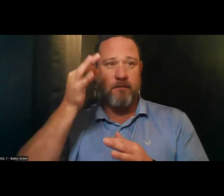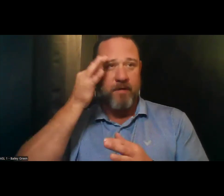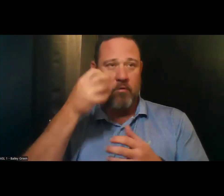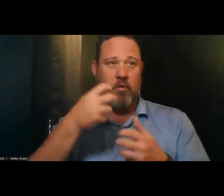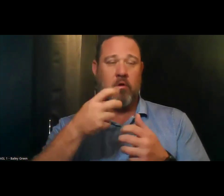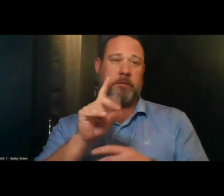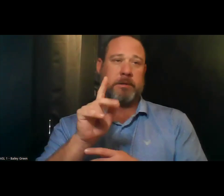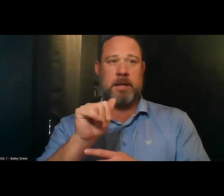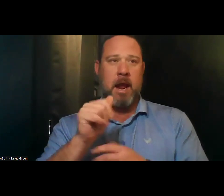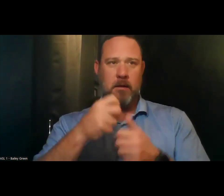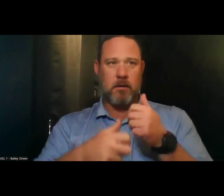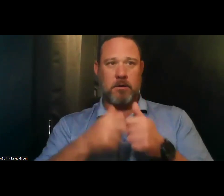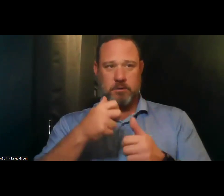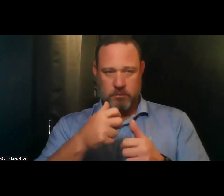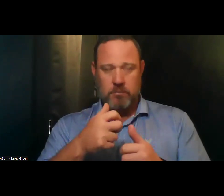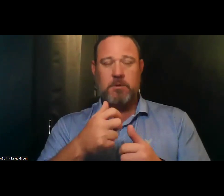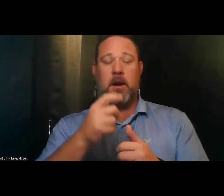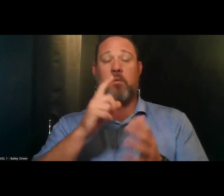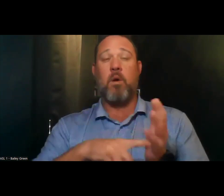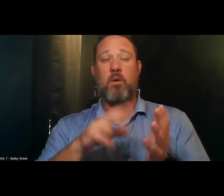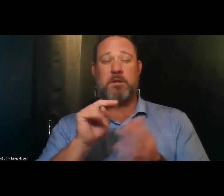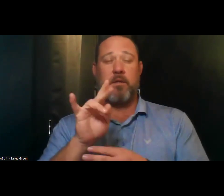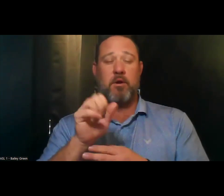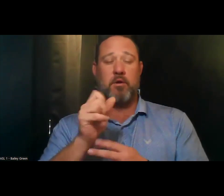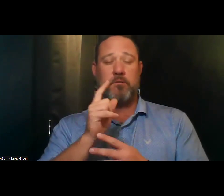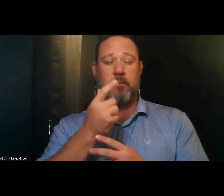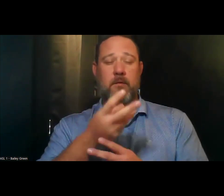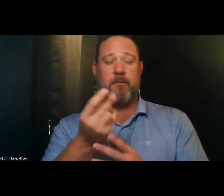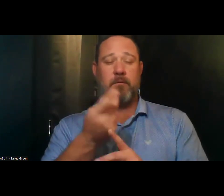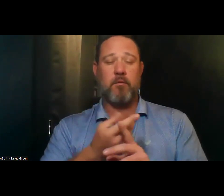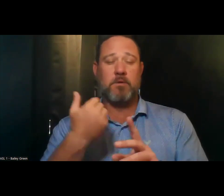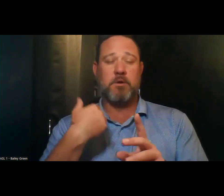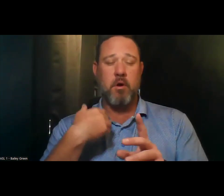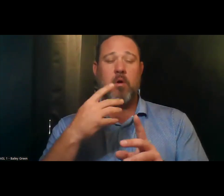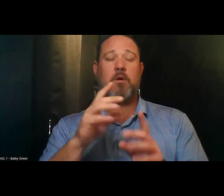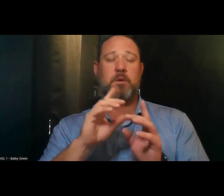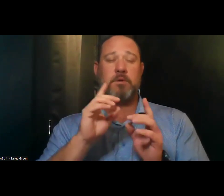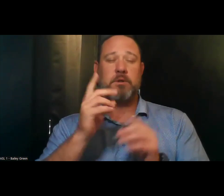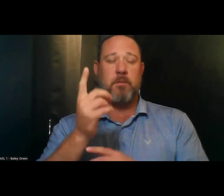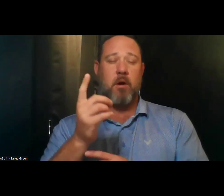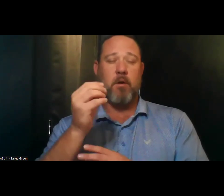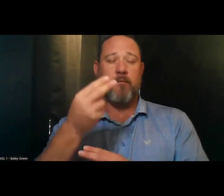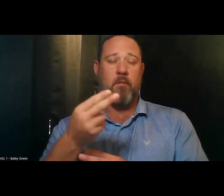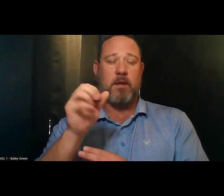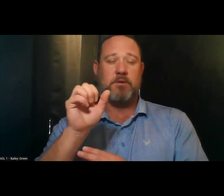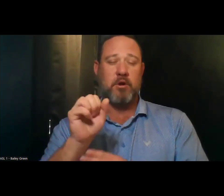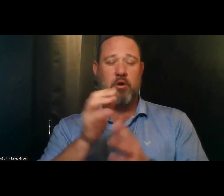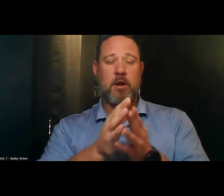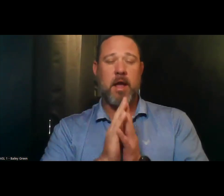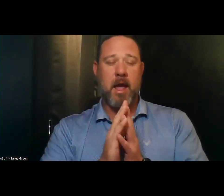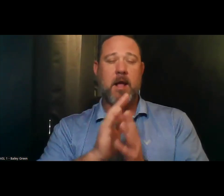issues. And then what was kind of in the news from a couple months ago was that the Department of Homeland Security did ask LA